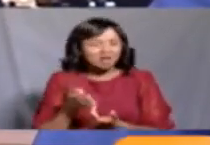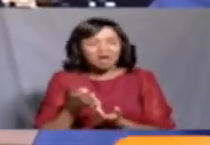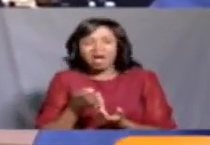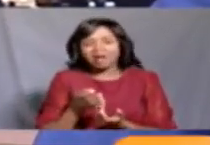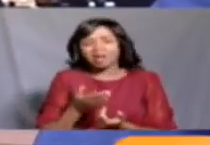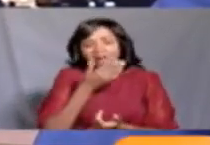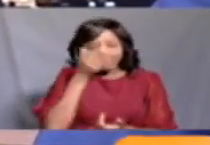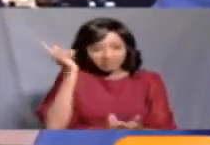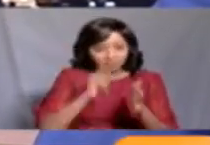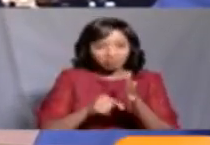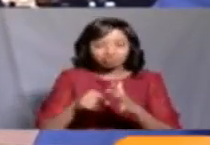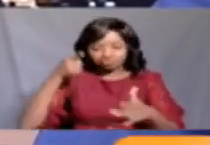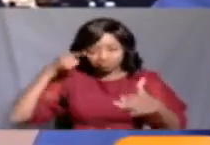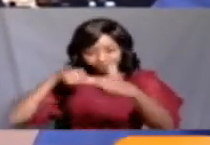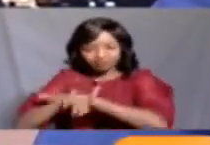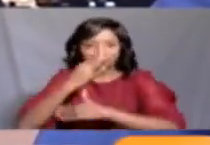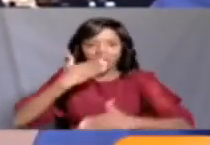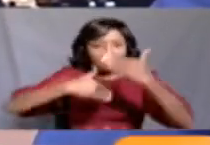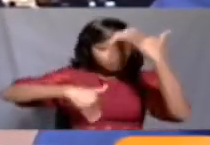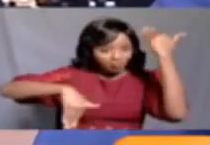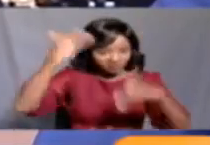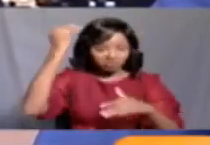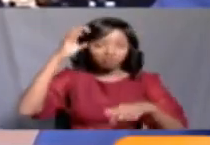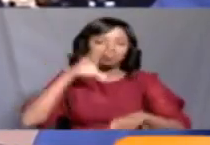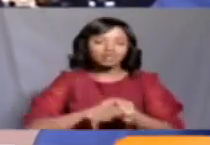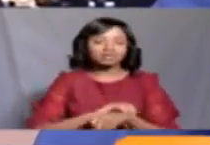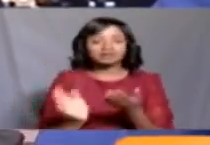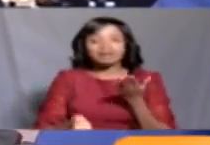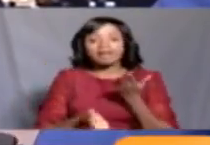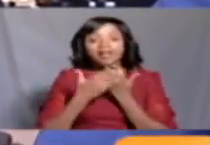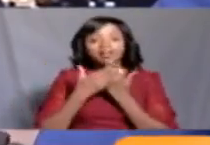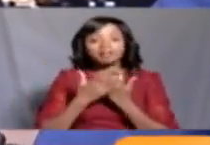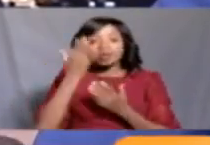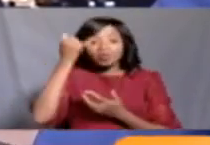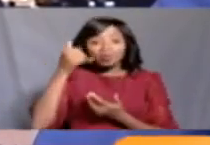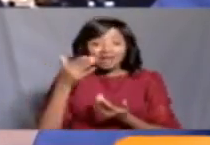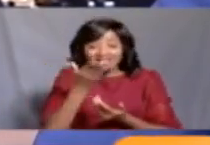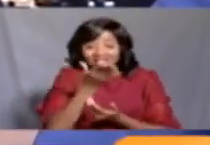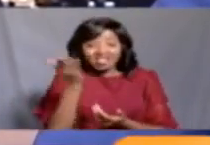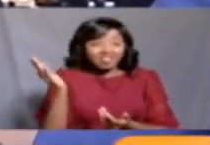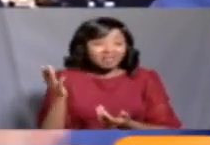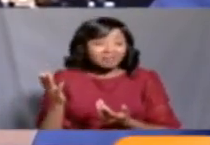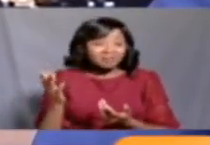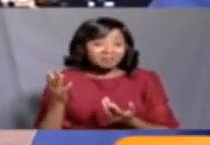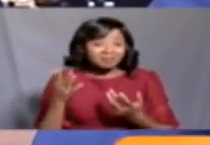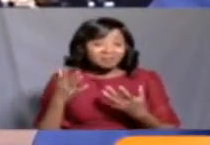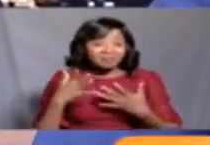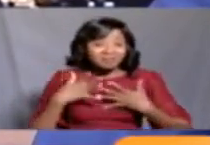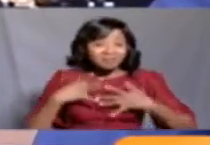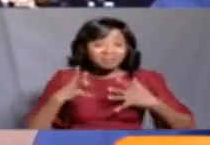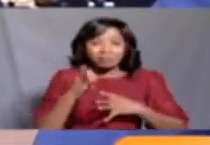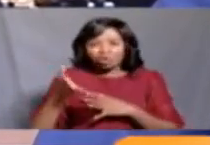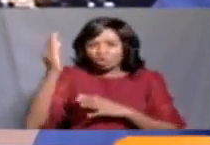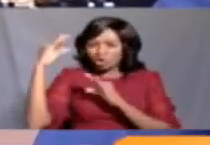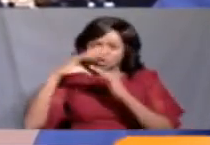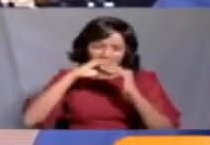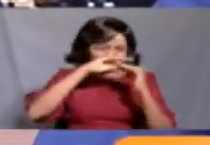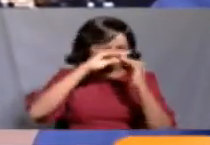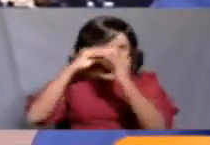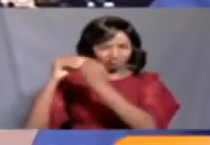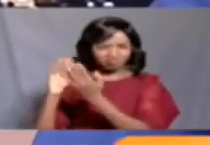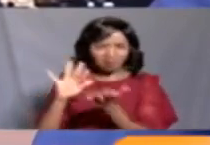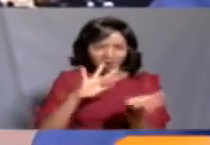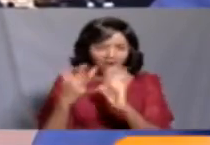psychological professional? Because the people are not there just by fluke. I mean, if the way God created the universe, if you